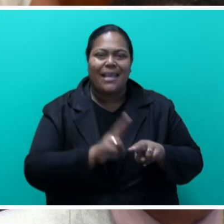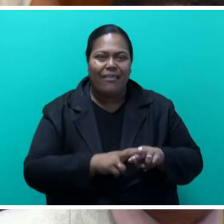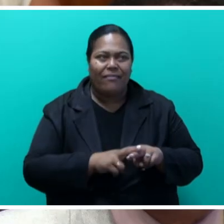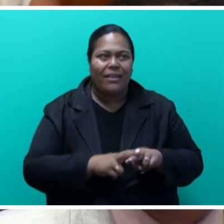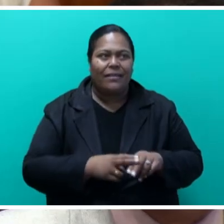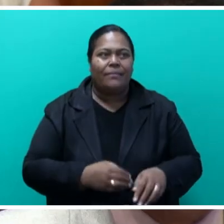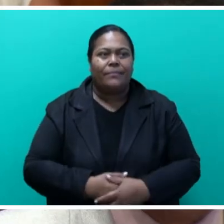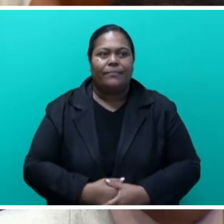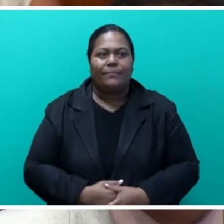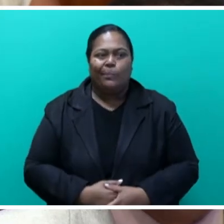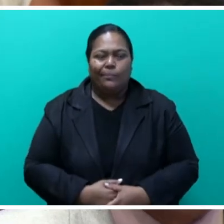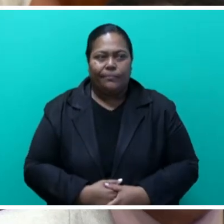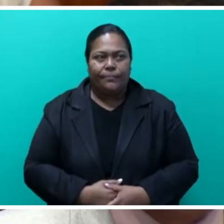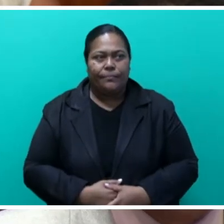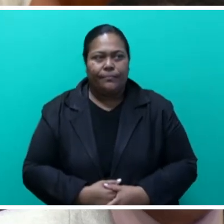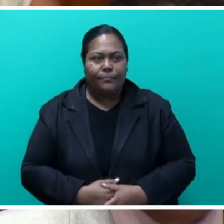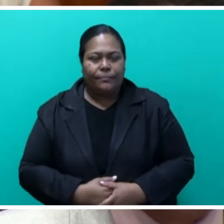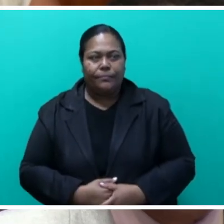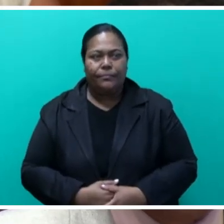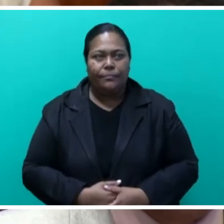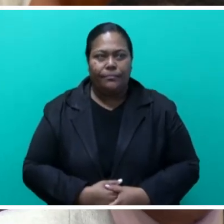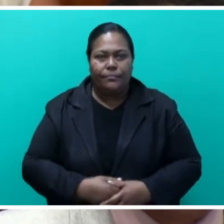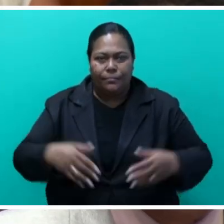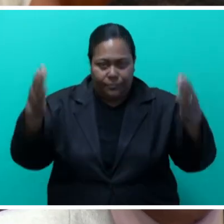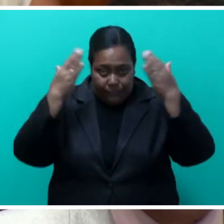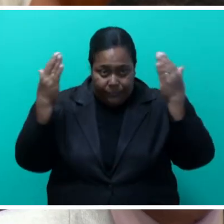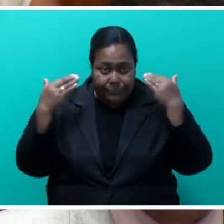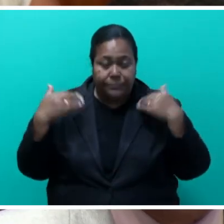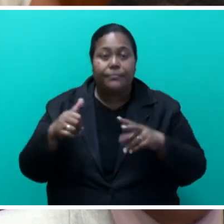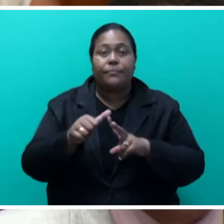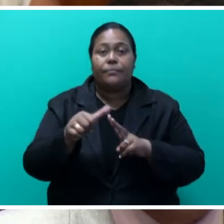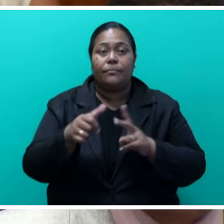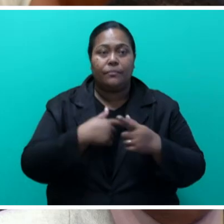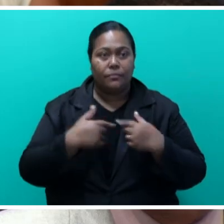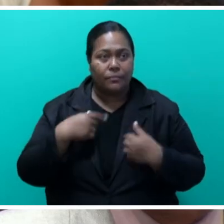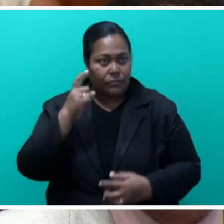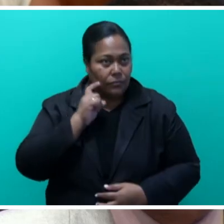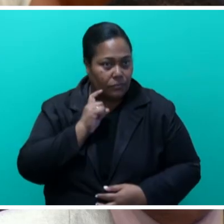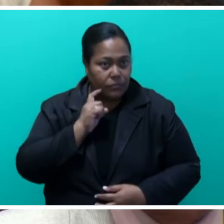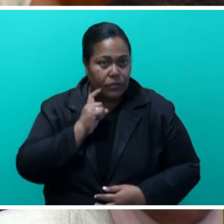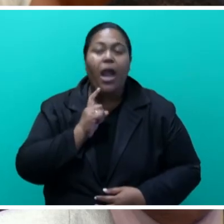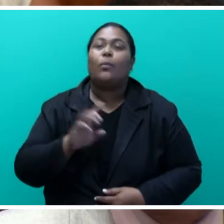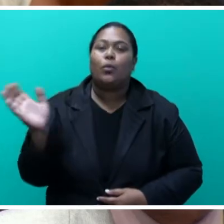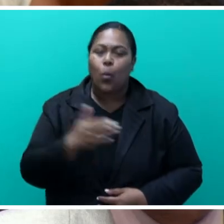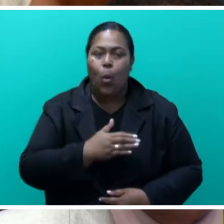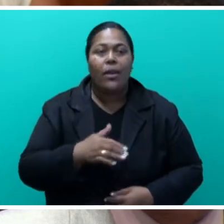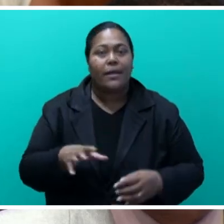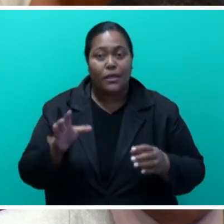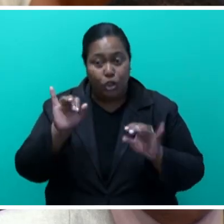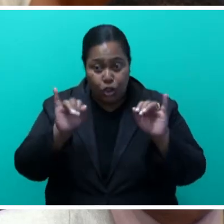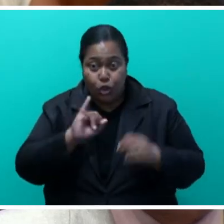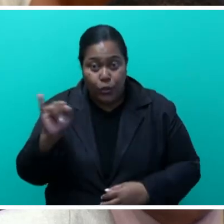workers. Mr. Speaker, sir, we've also tried with all the insurance companies to